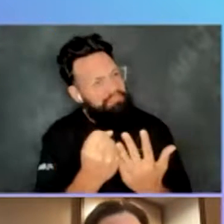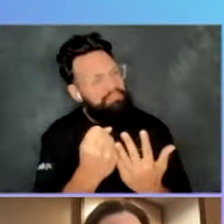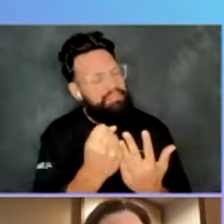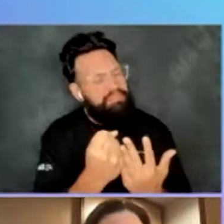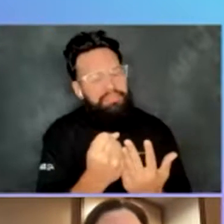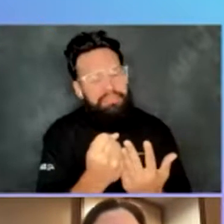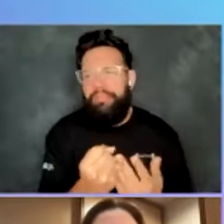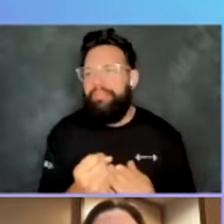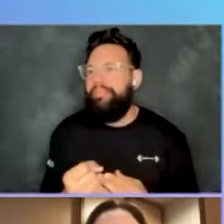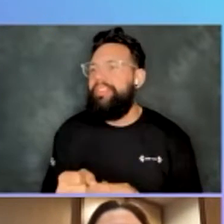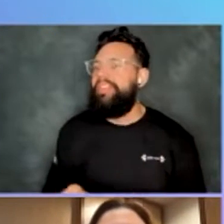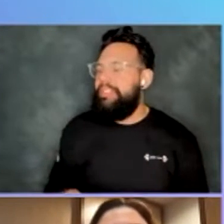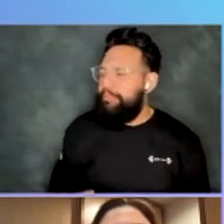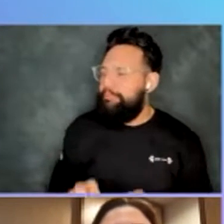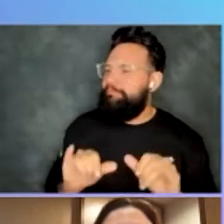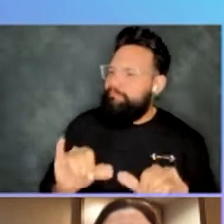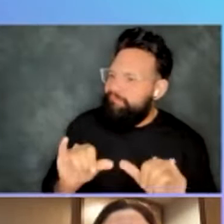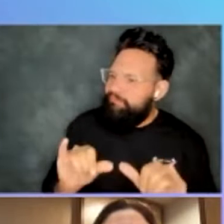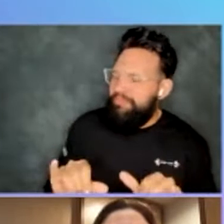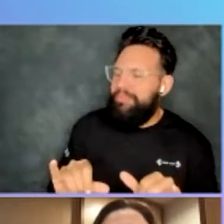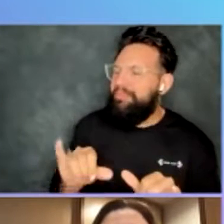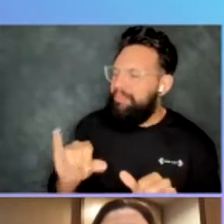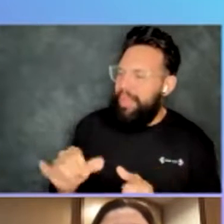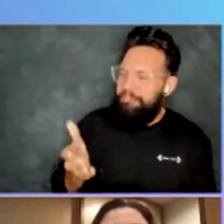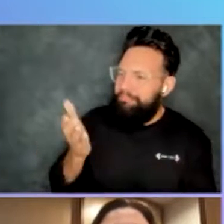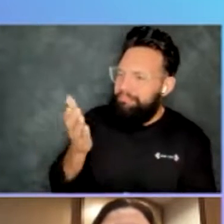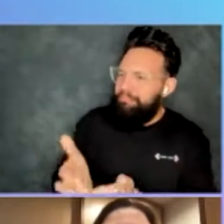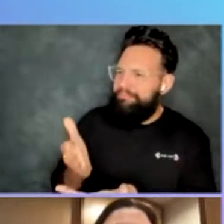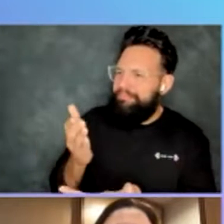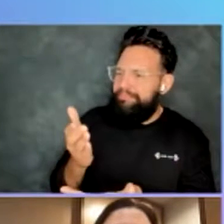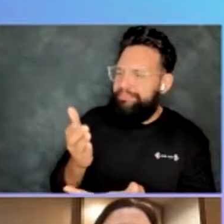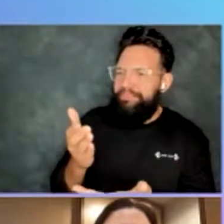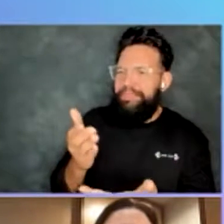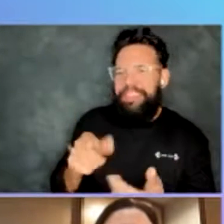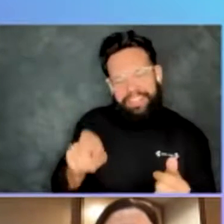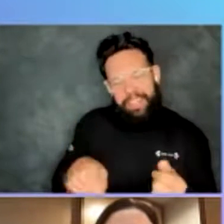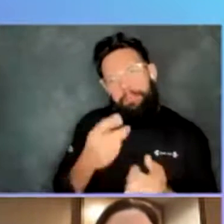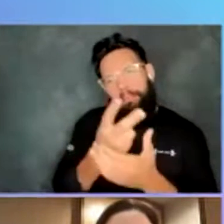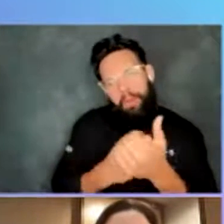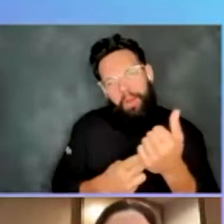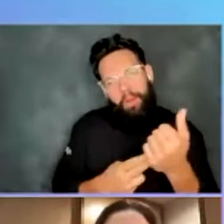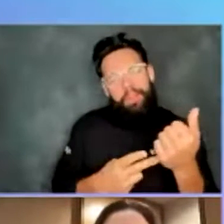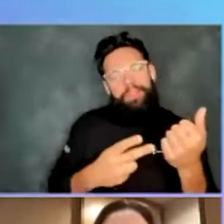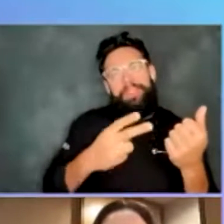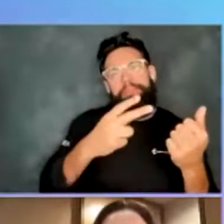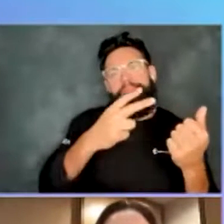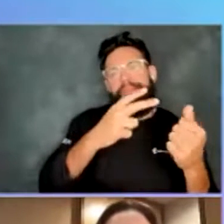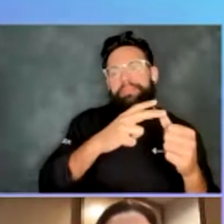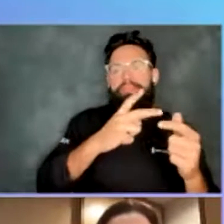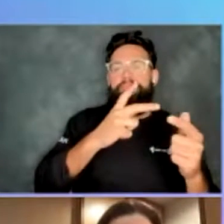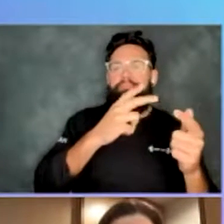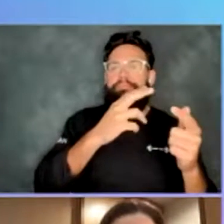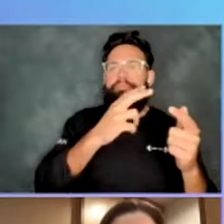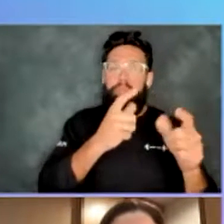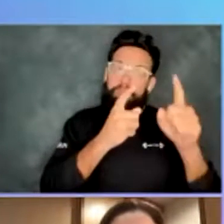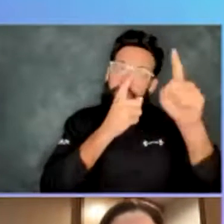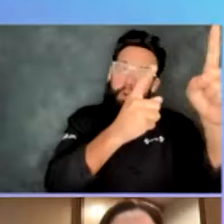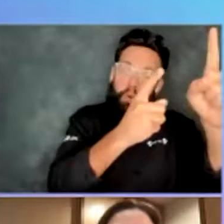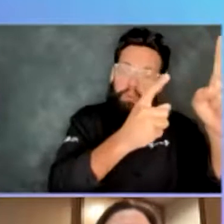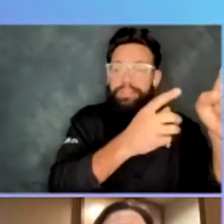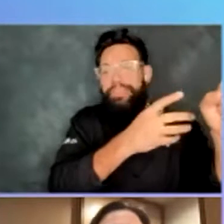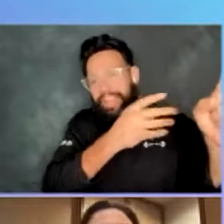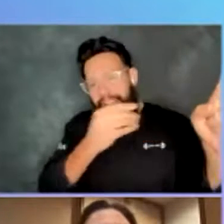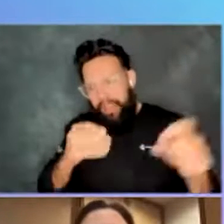not enough top down. So if you focus on only bottom up techniques, your teams will get blocked by